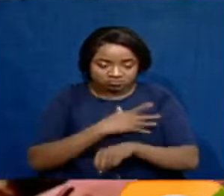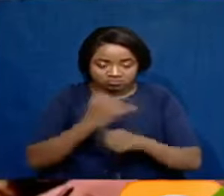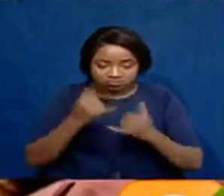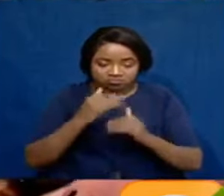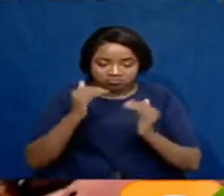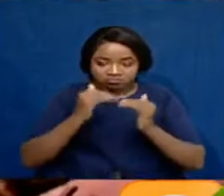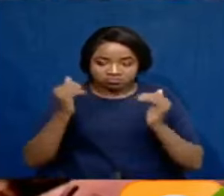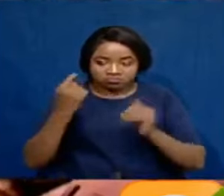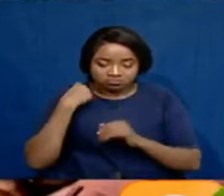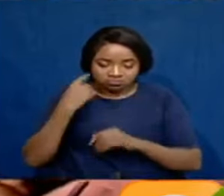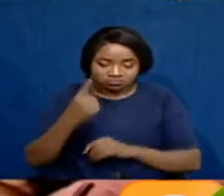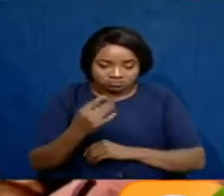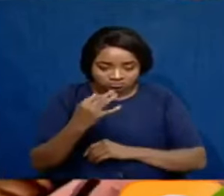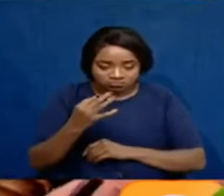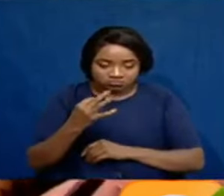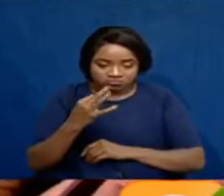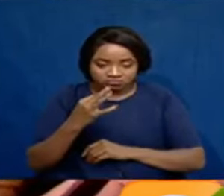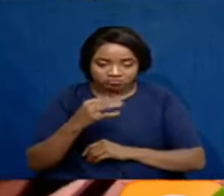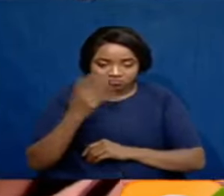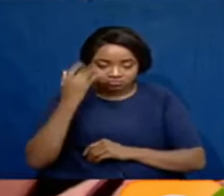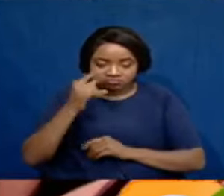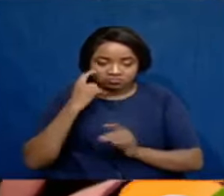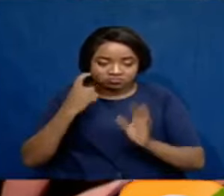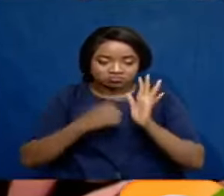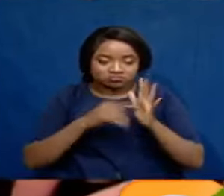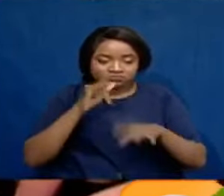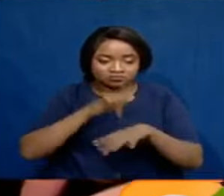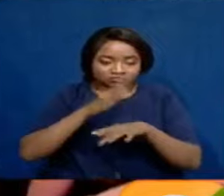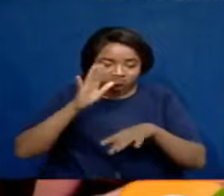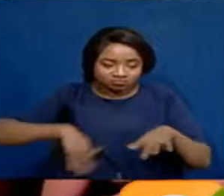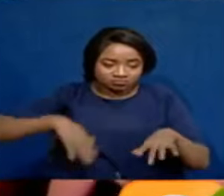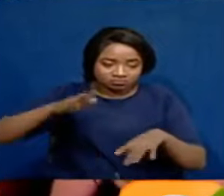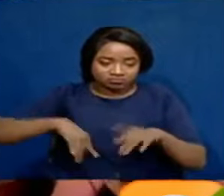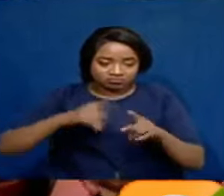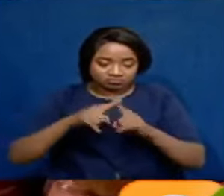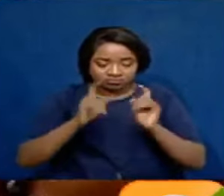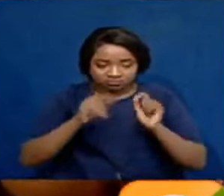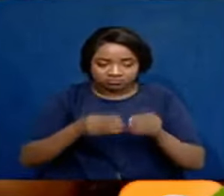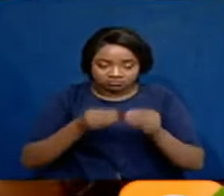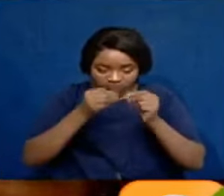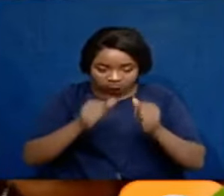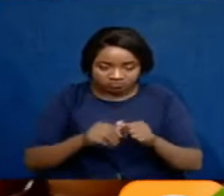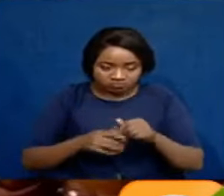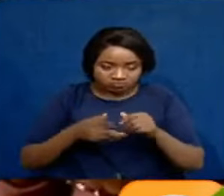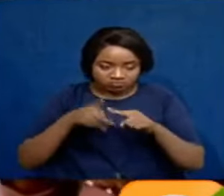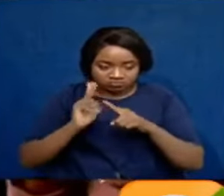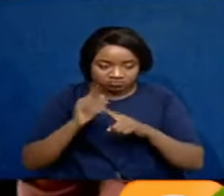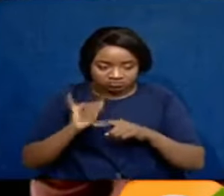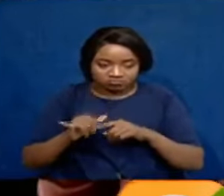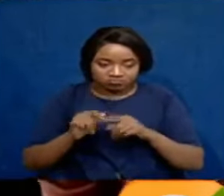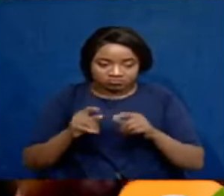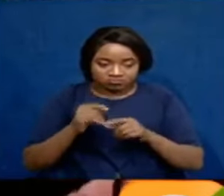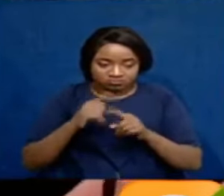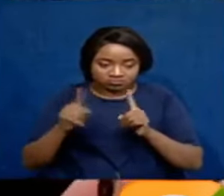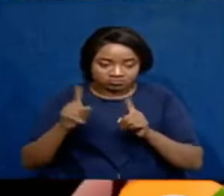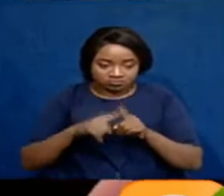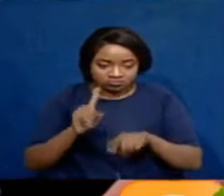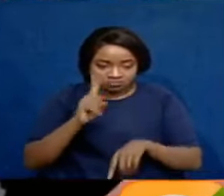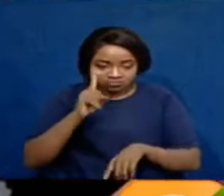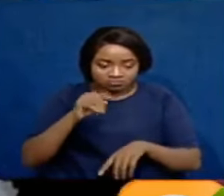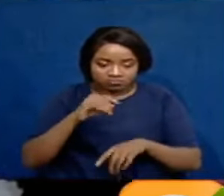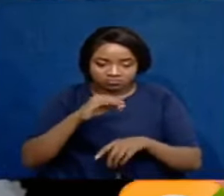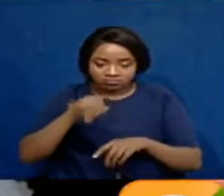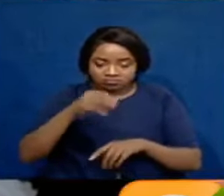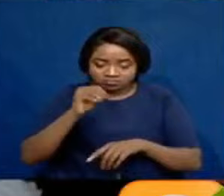diagnosis. How to counter that is to bring the new diagnosis, which is perfectly on shift paper. But now, when Joseph goes back